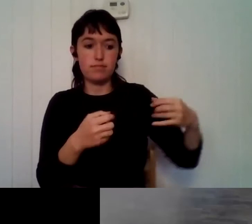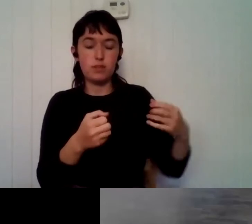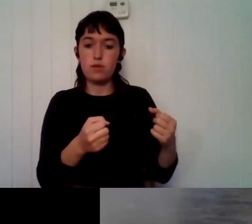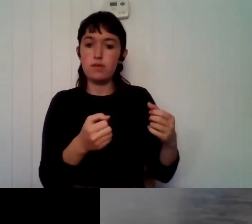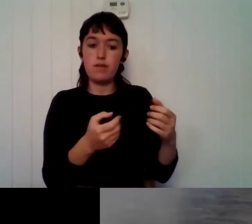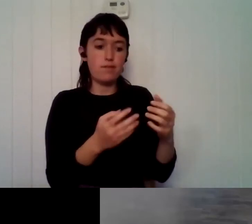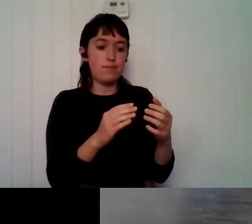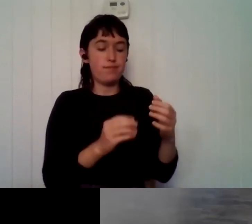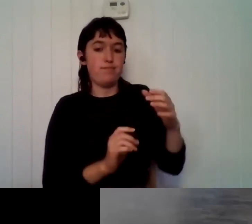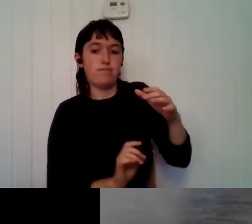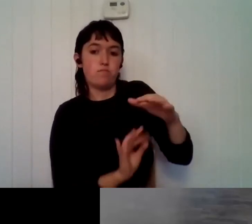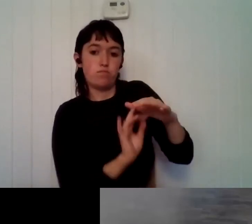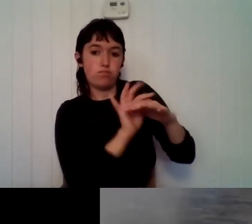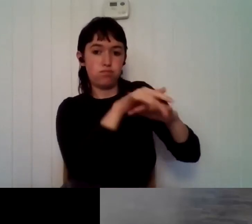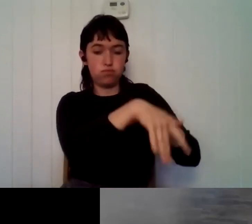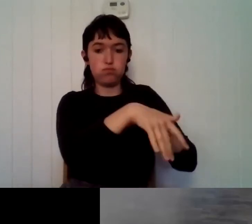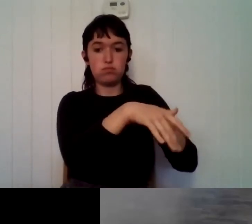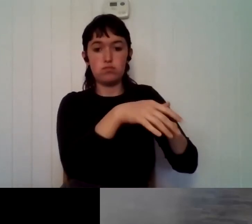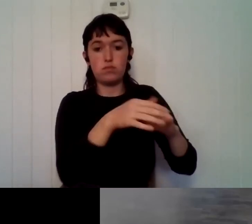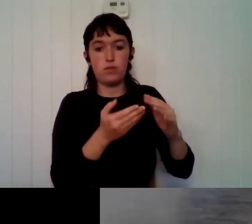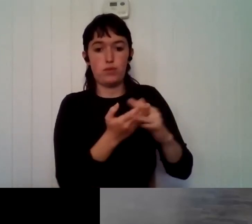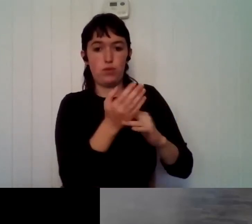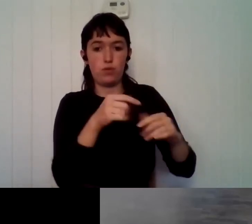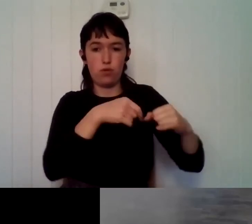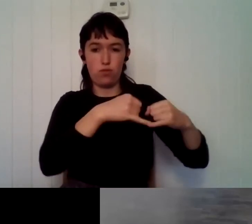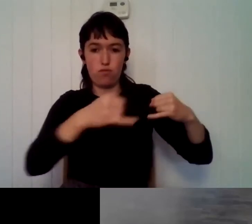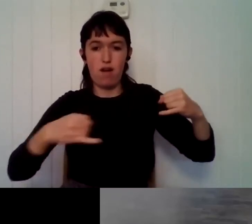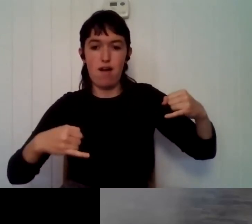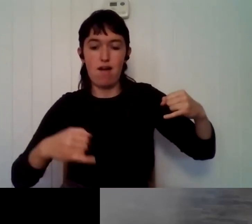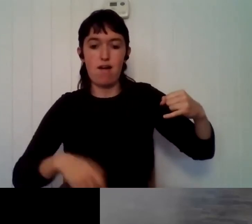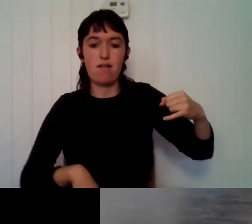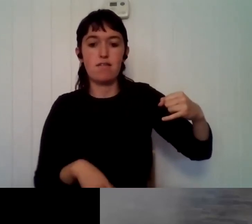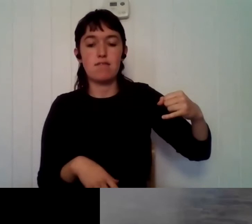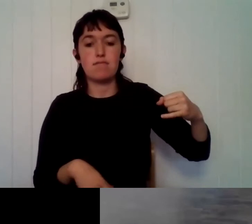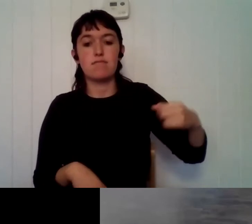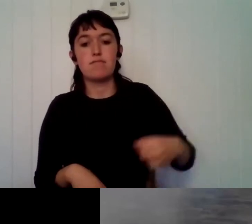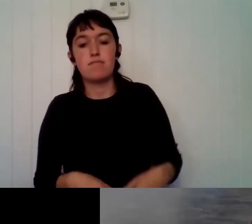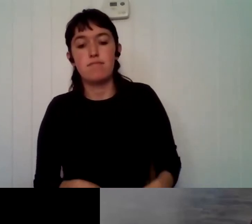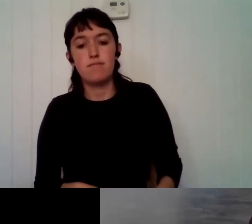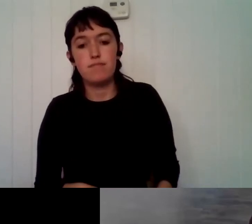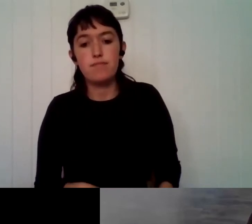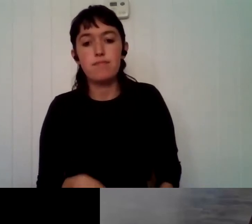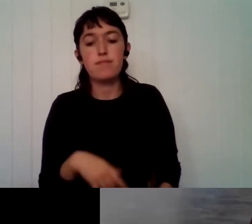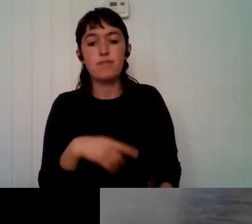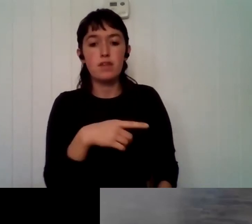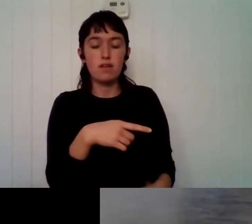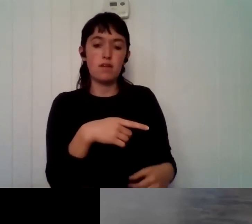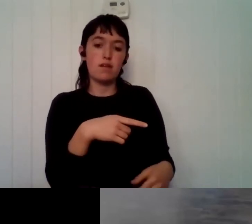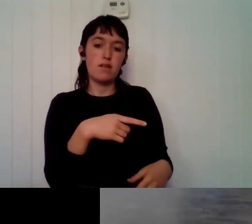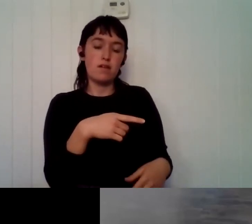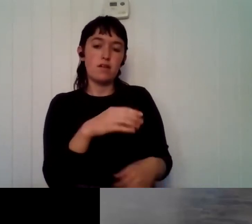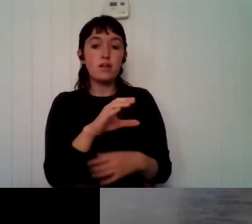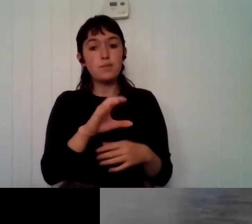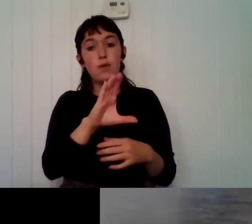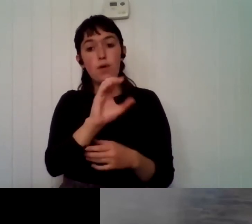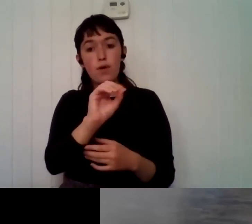material. And then because of the accumulation of material, you get a little cone, as we call that a spatter cone, a cone that is